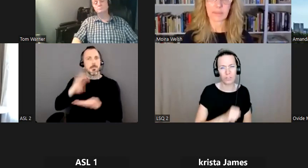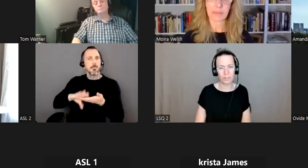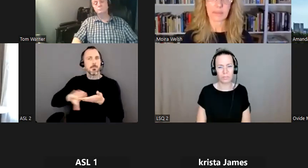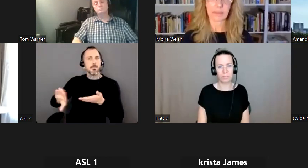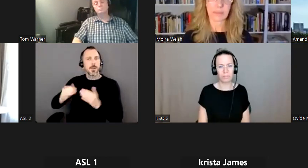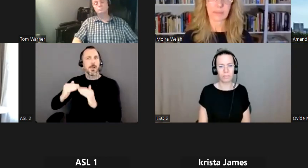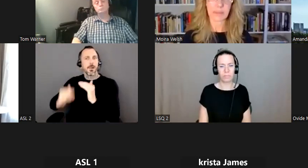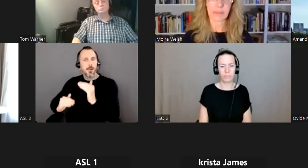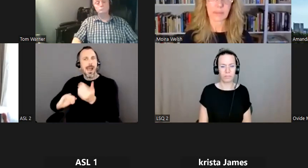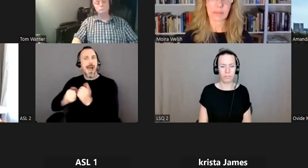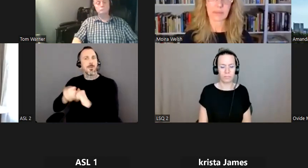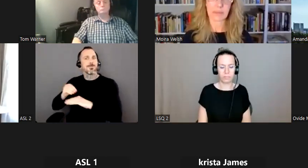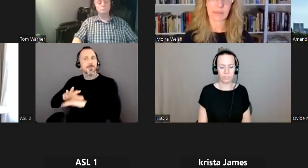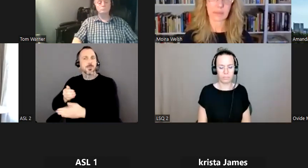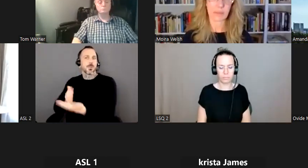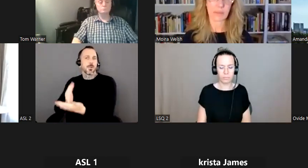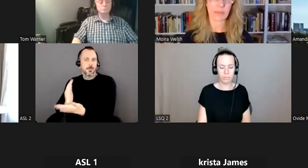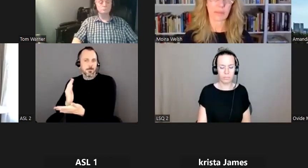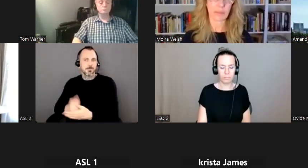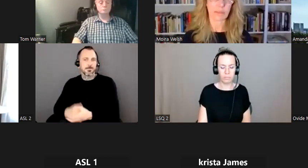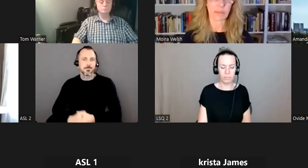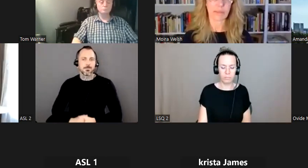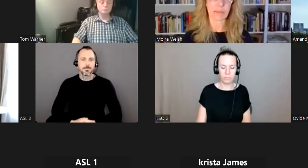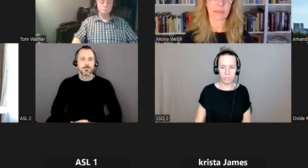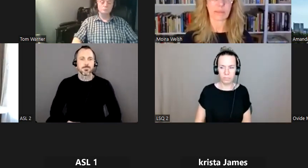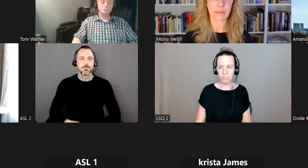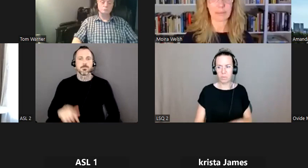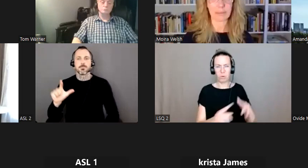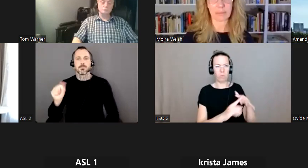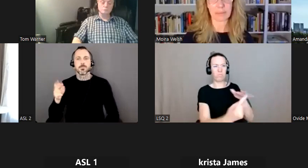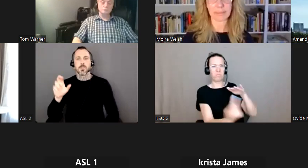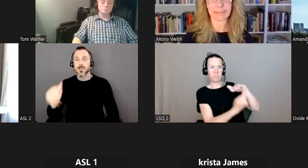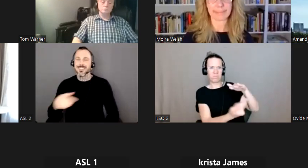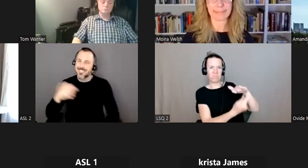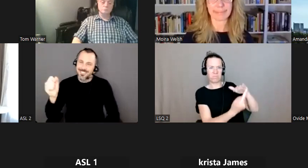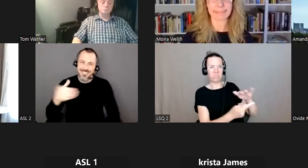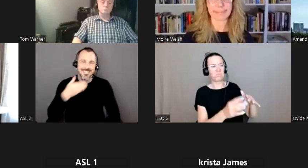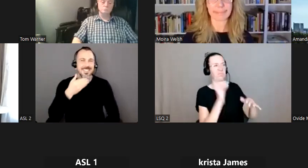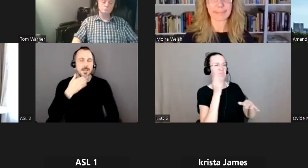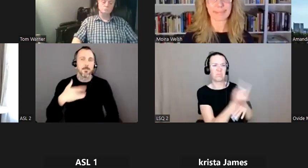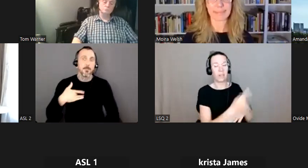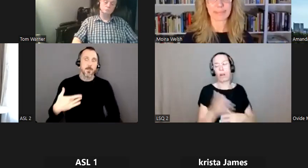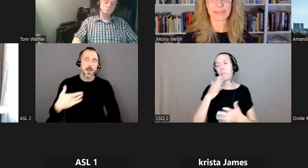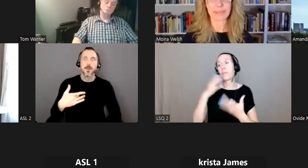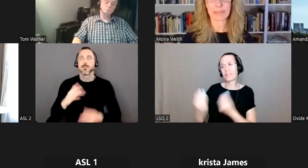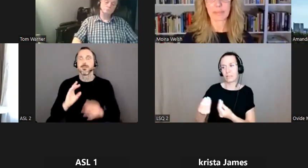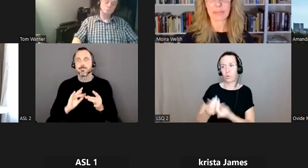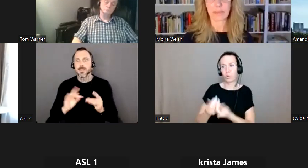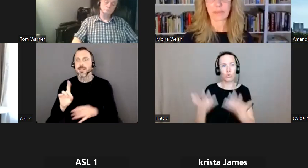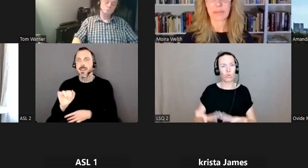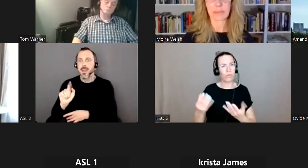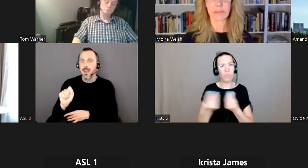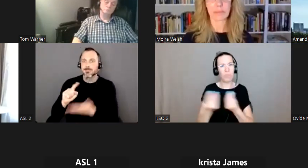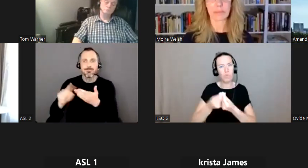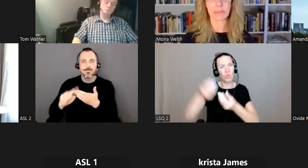disadvantage. Thanks so much, Amanda. One of the things that we always talk about is how we don't have enough data and we don't have enough research. And so it's critically important that you